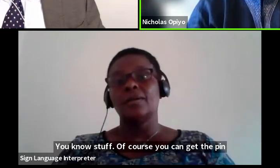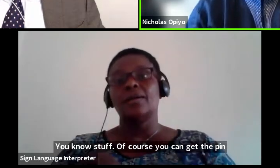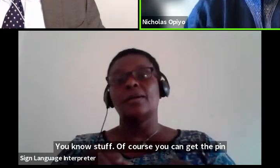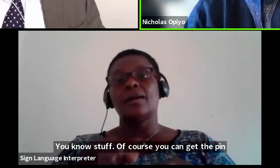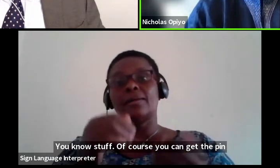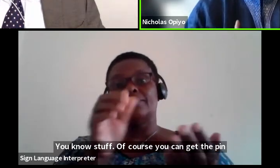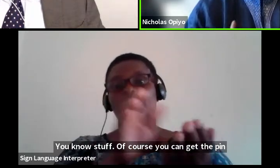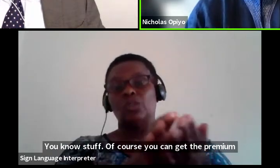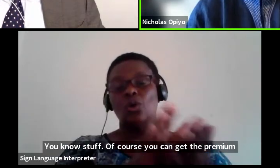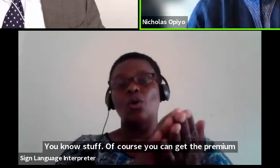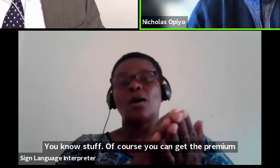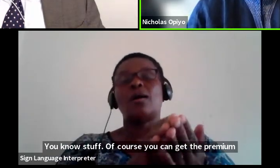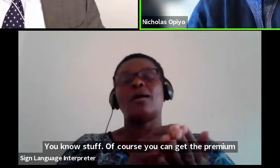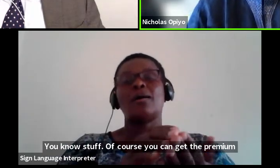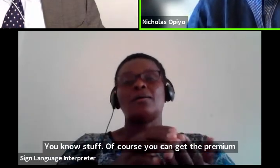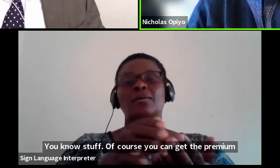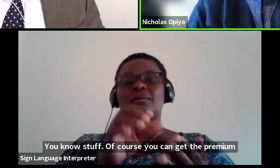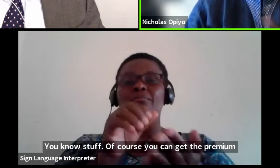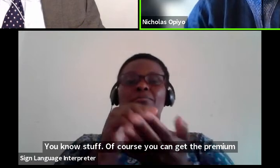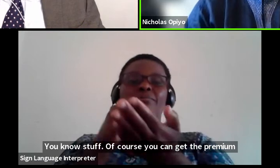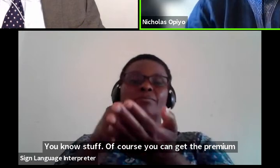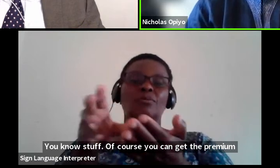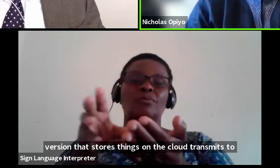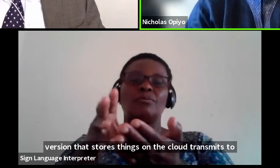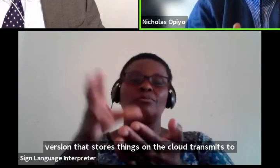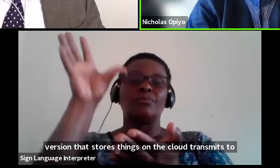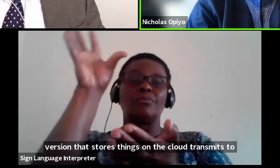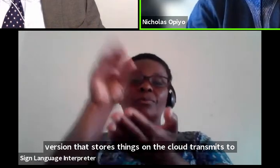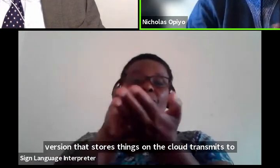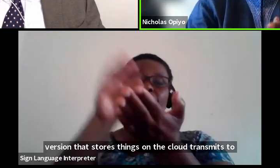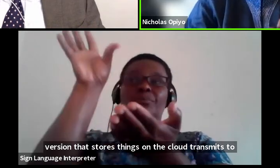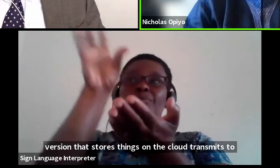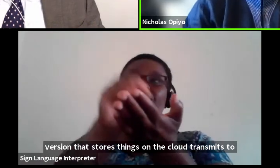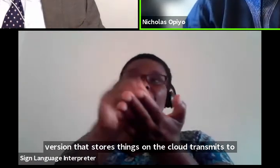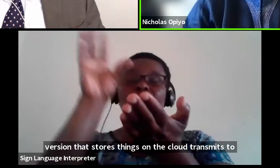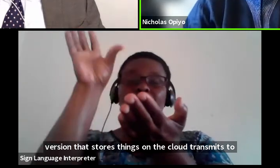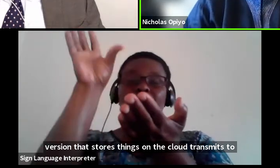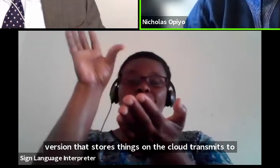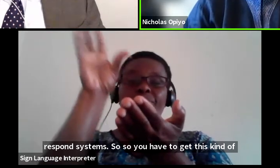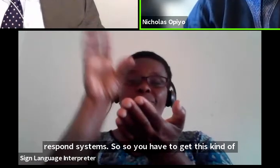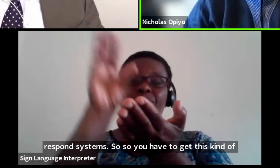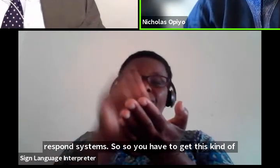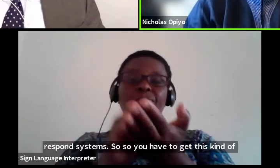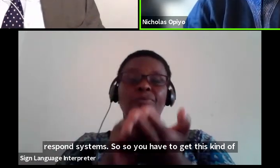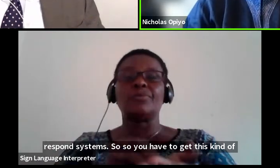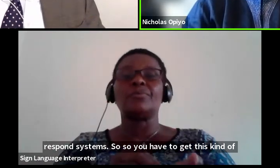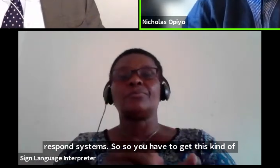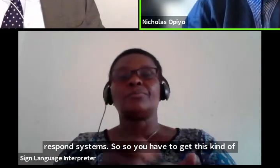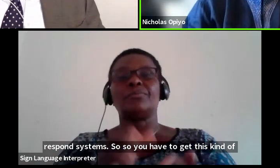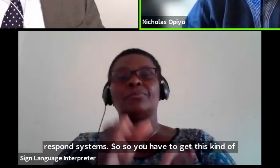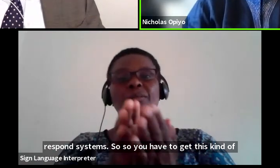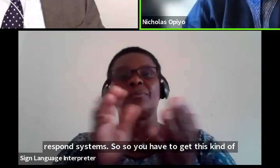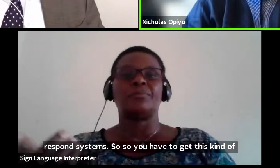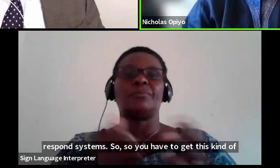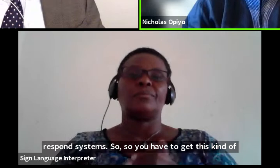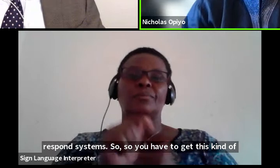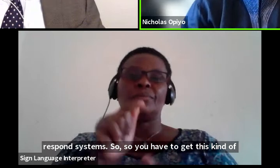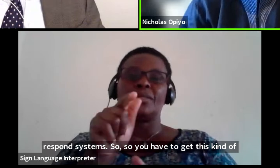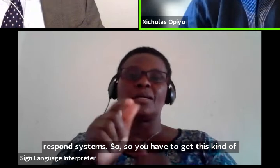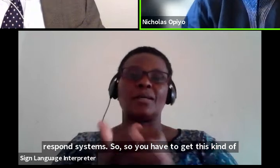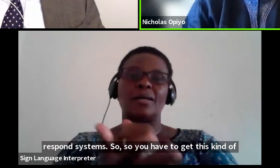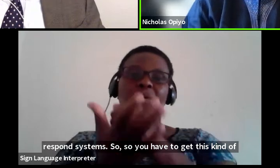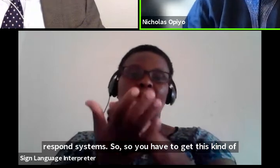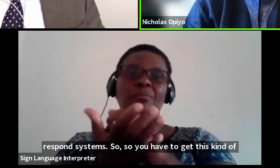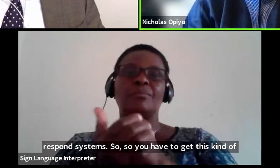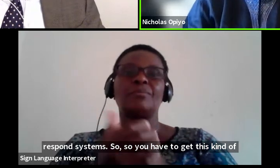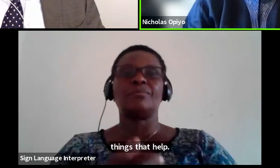cloud, transmits to response systems. So you have to get this kind of things. It does help. A sense of self-awareness, if